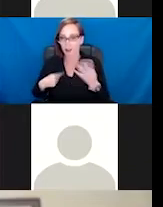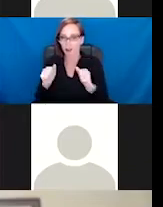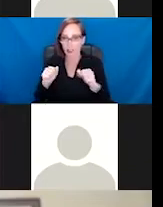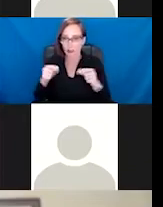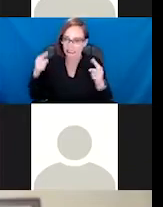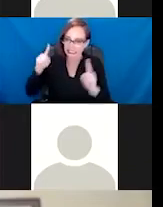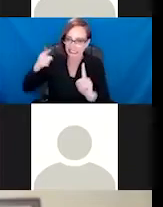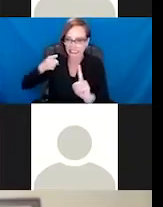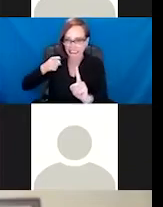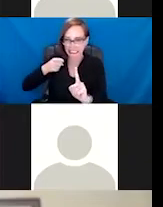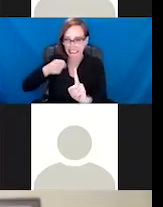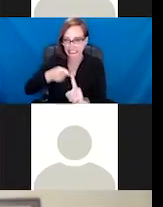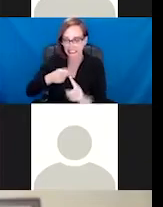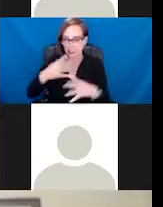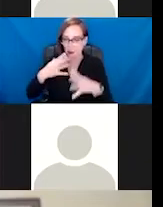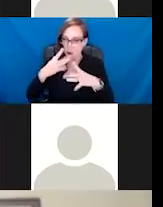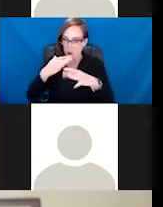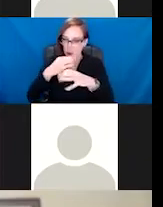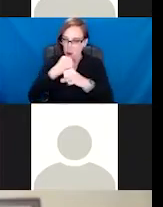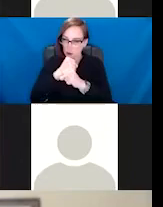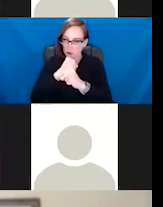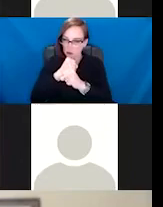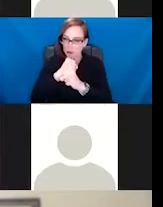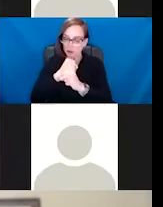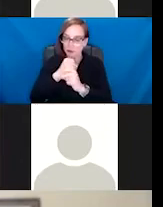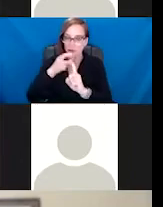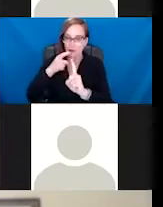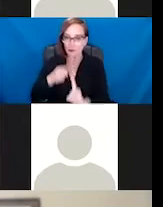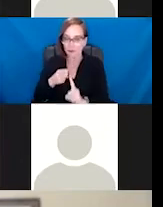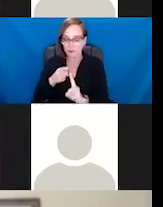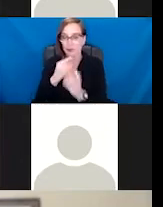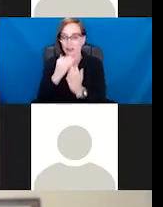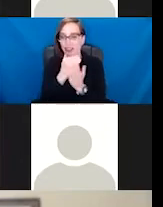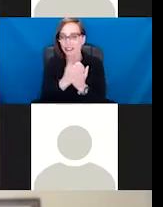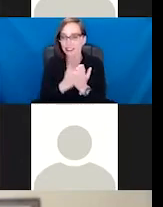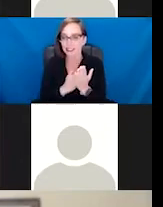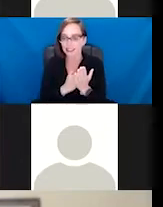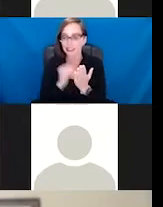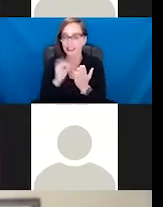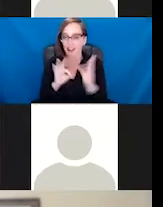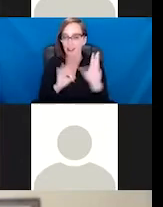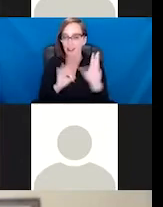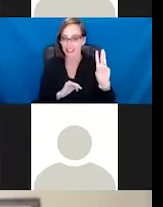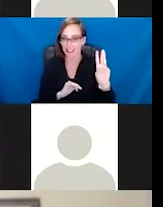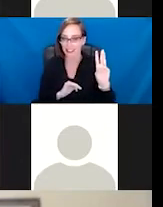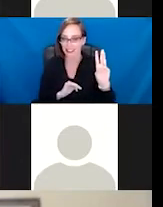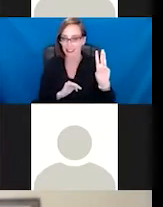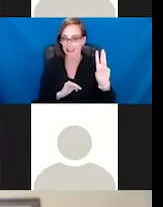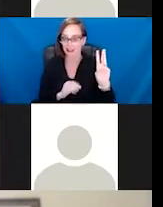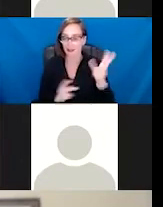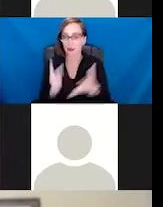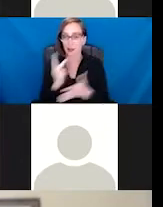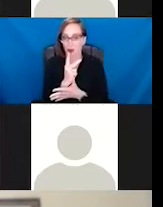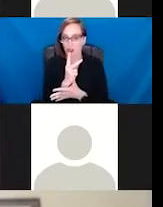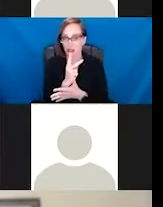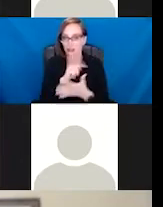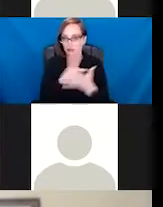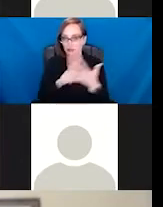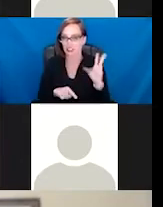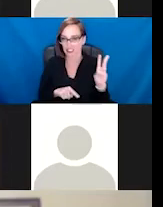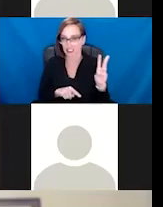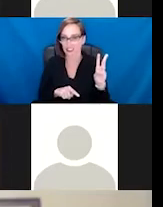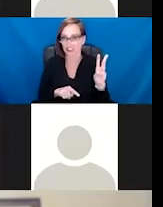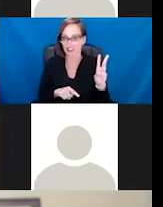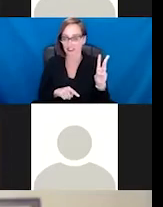get it into a pretty compact list of 6 priorities. And again, these are all things that we talked